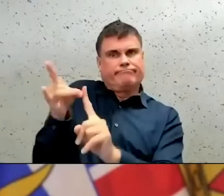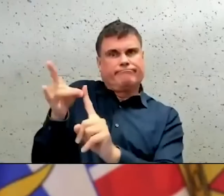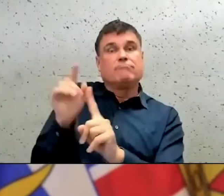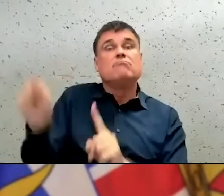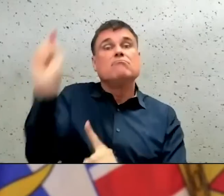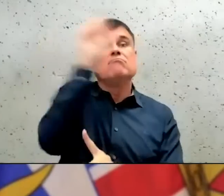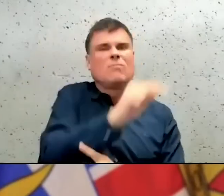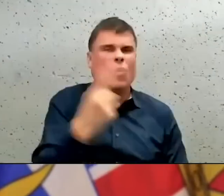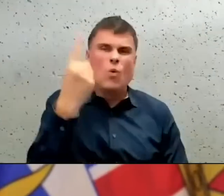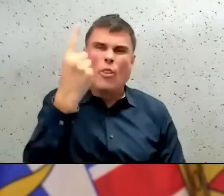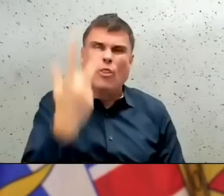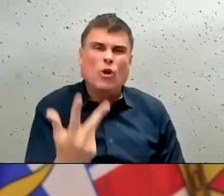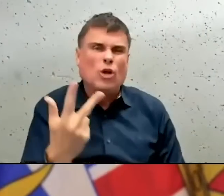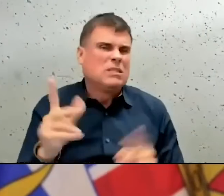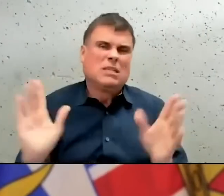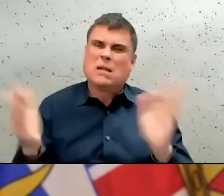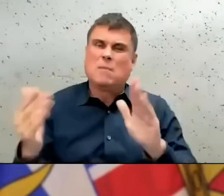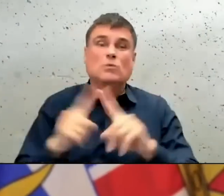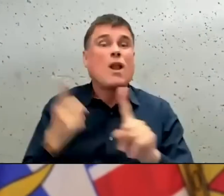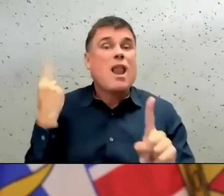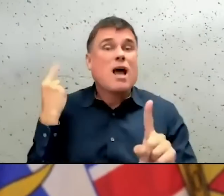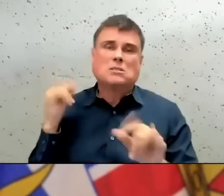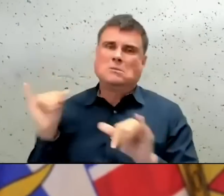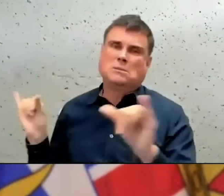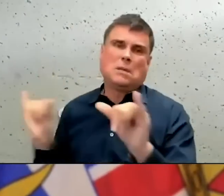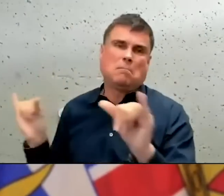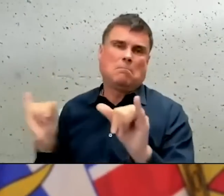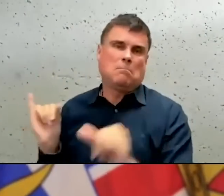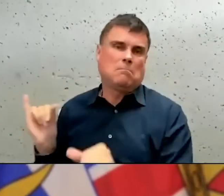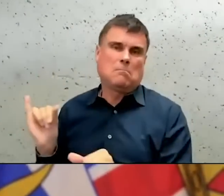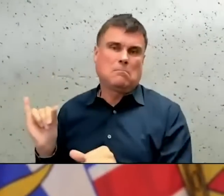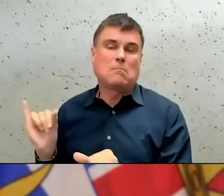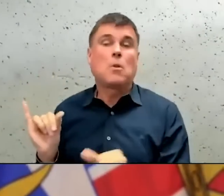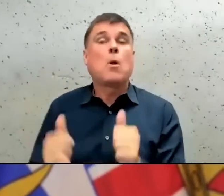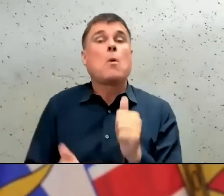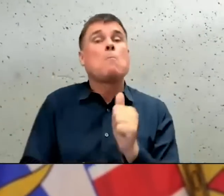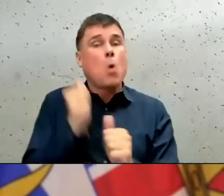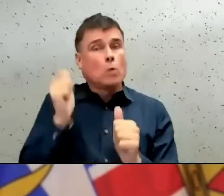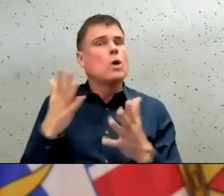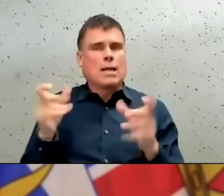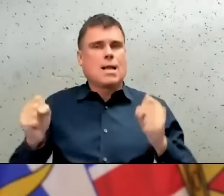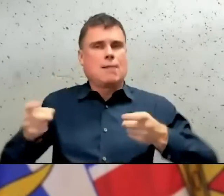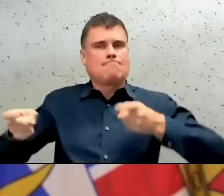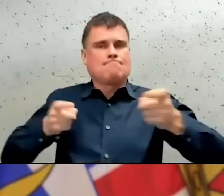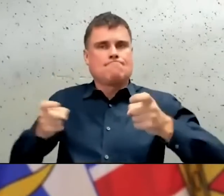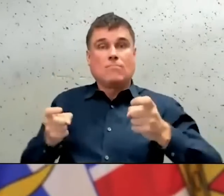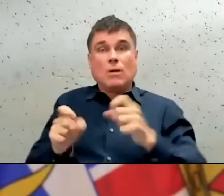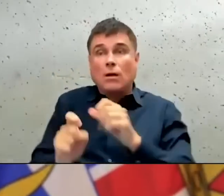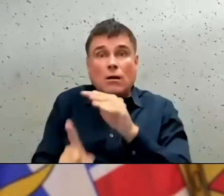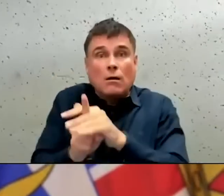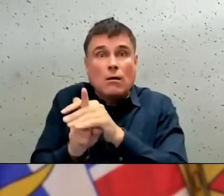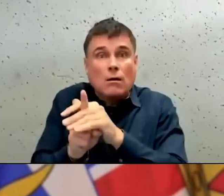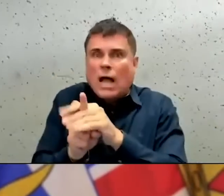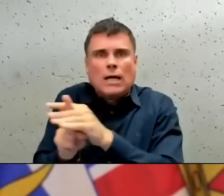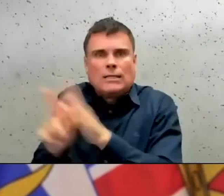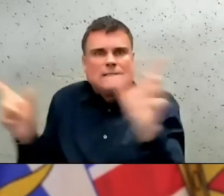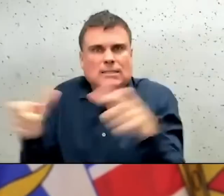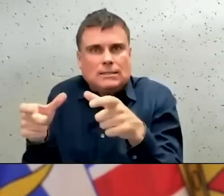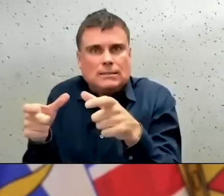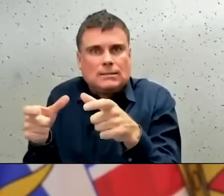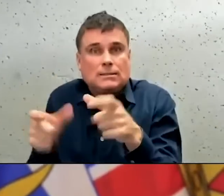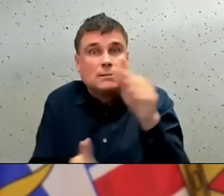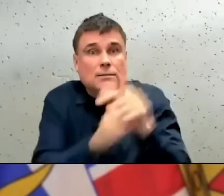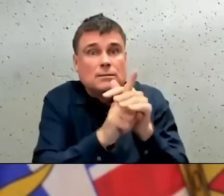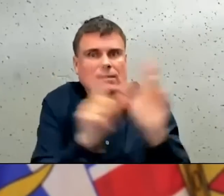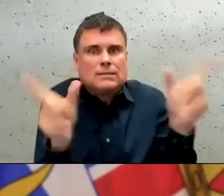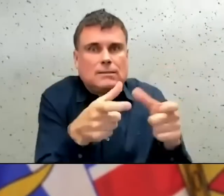slightly increased transmission, but it's mostly controlled. And again, most of the infections, the source of infection for school-age